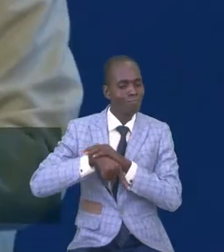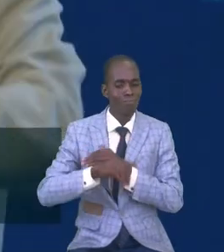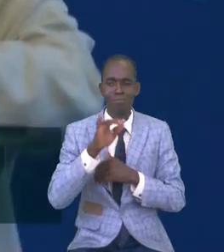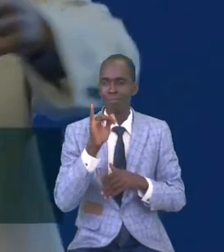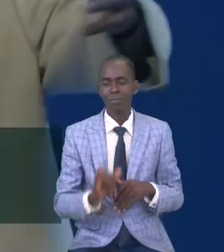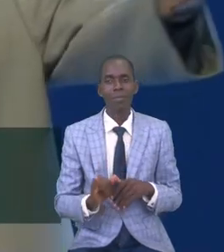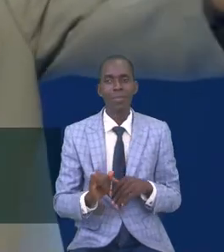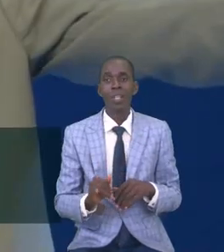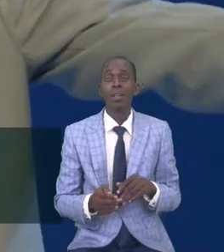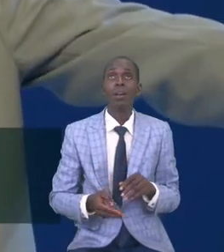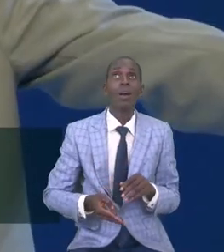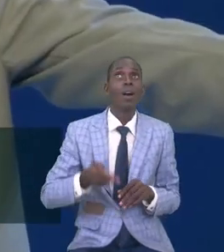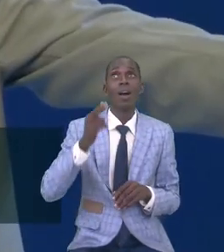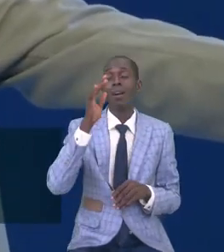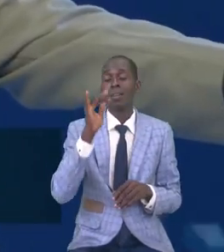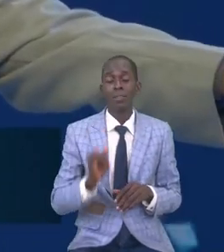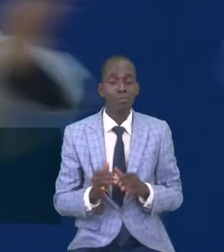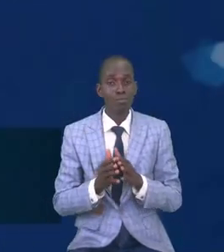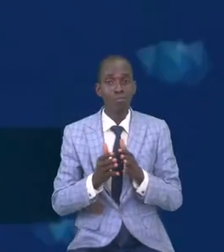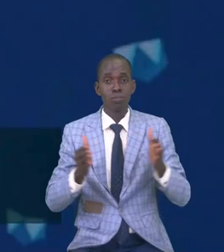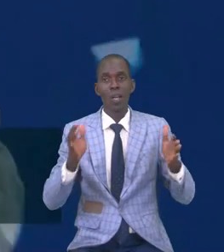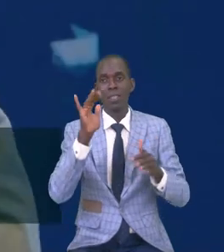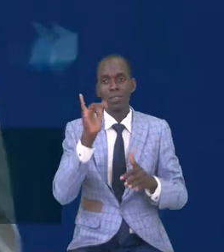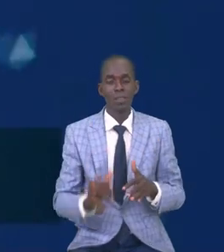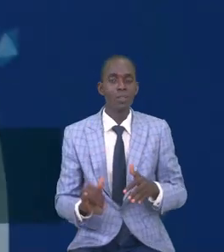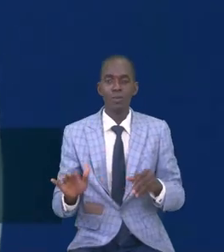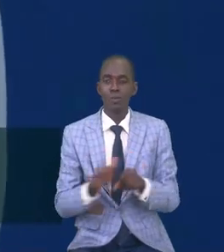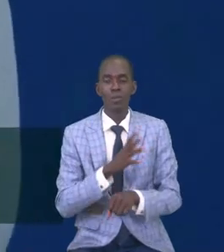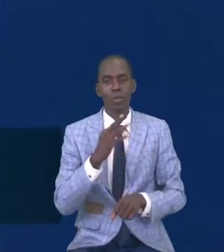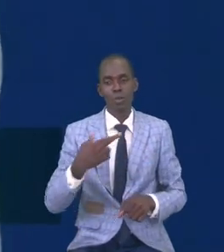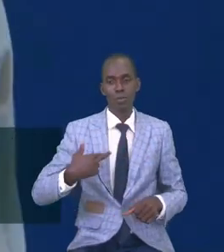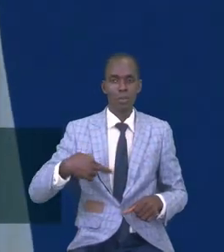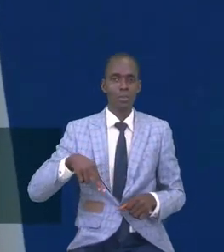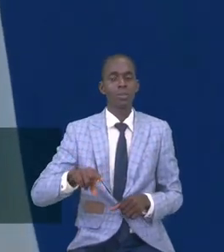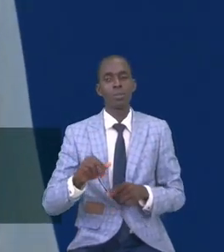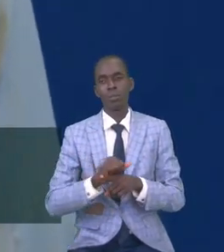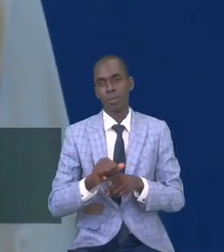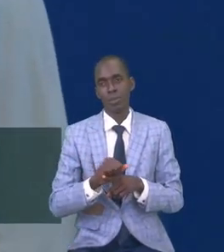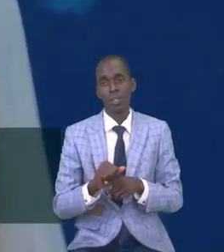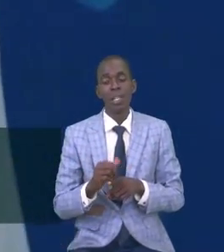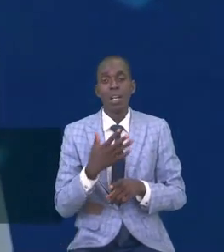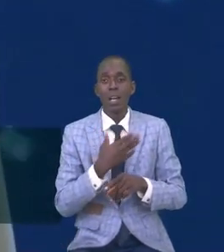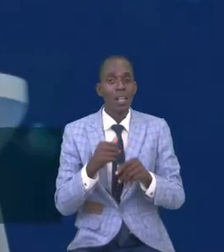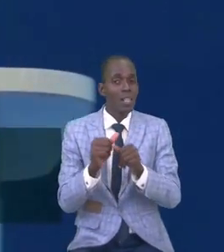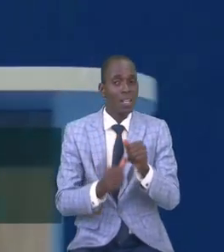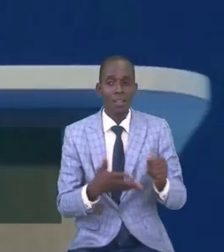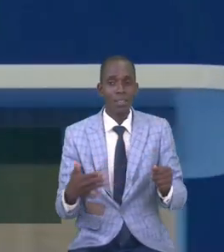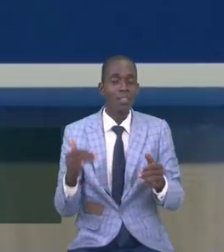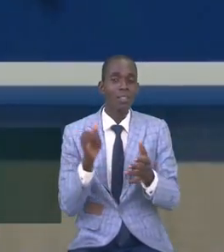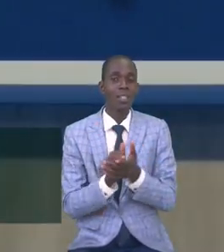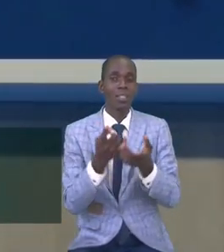highly, broadly religious. And everything that came